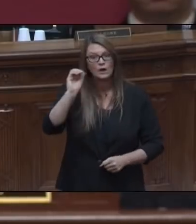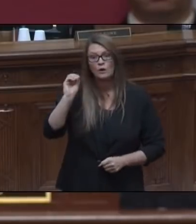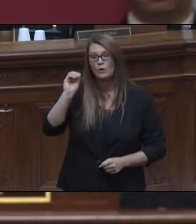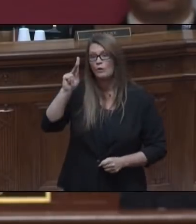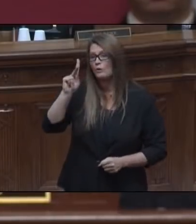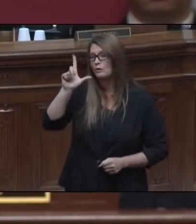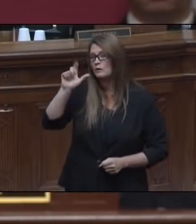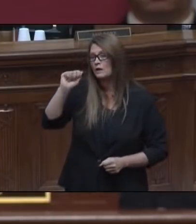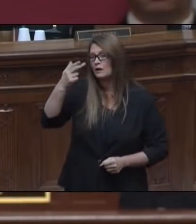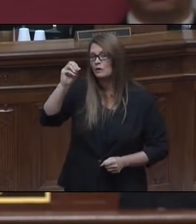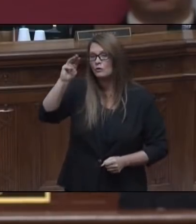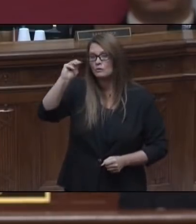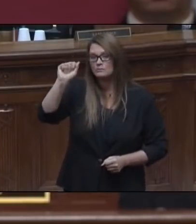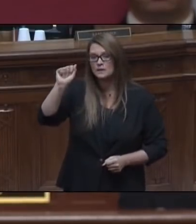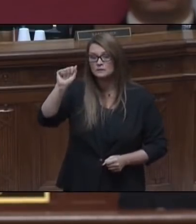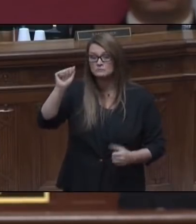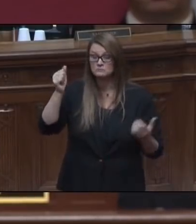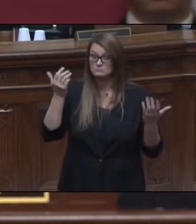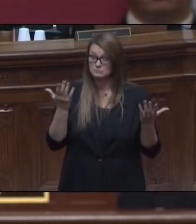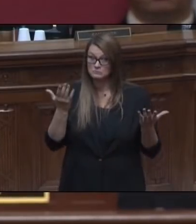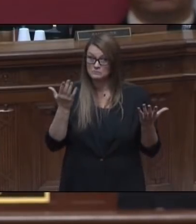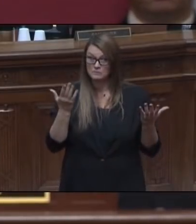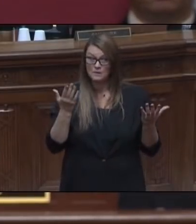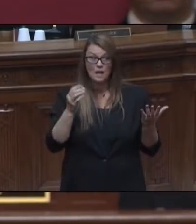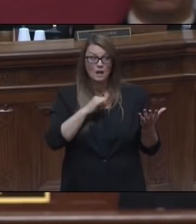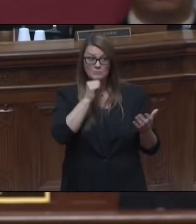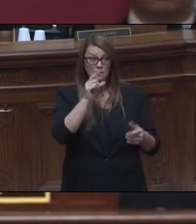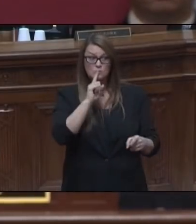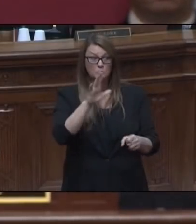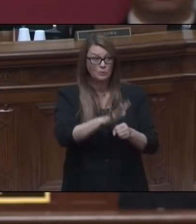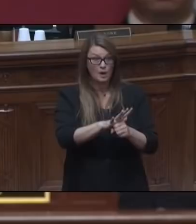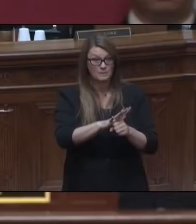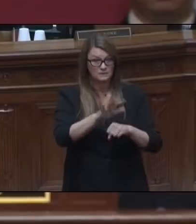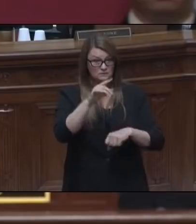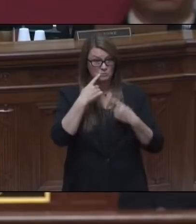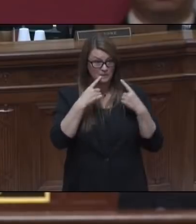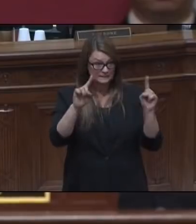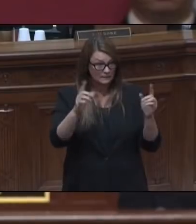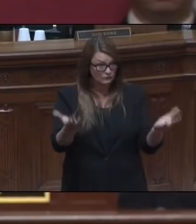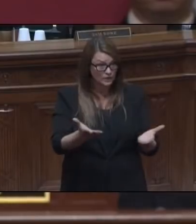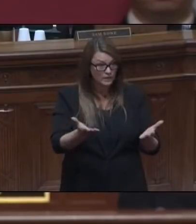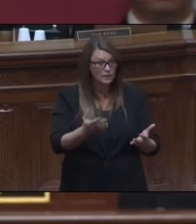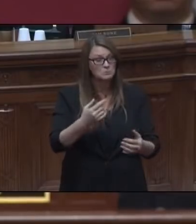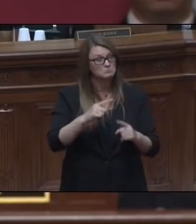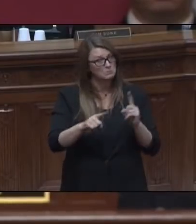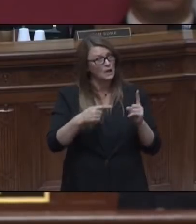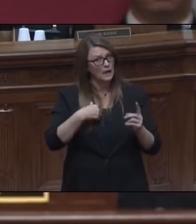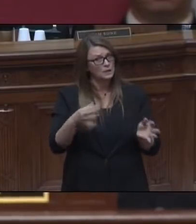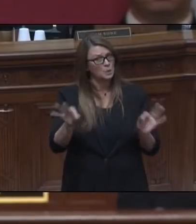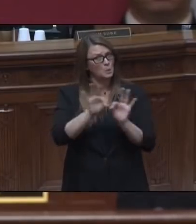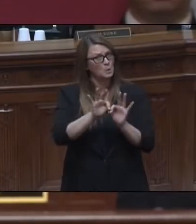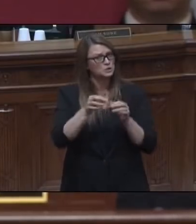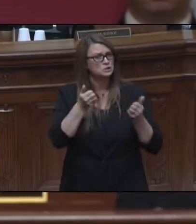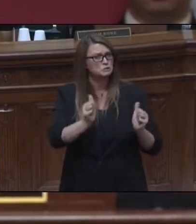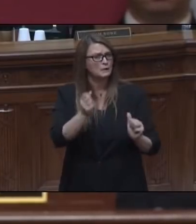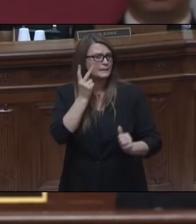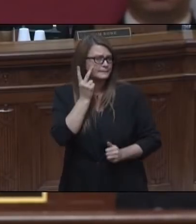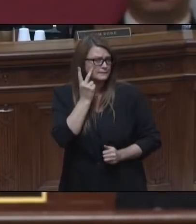know, I'm not going to promise you that it can work here, but I surely think it's worth a shot.